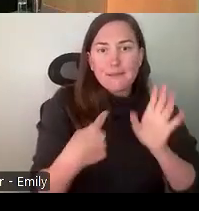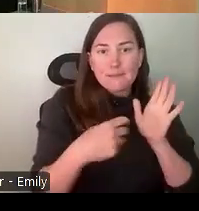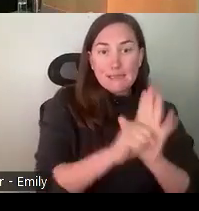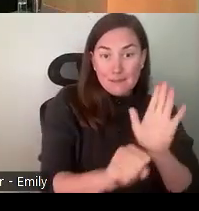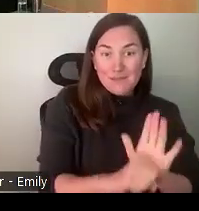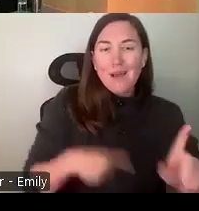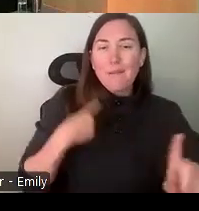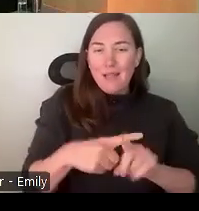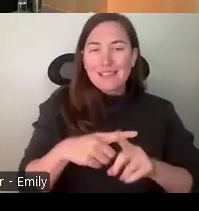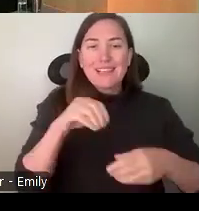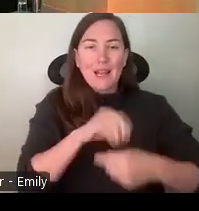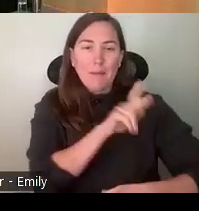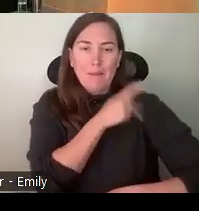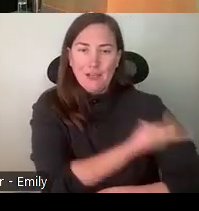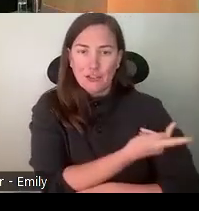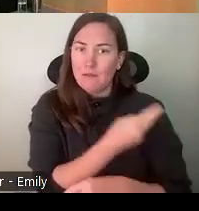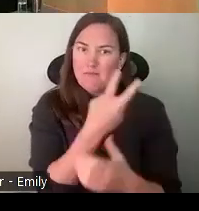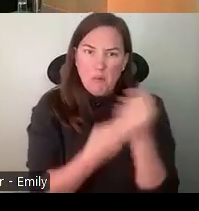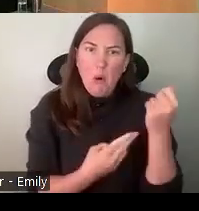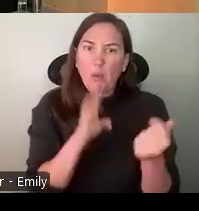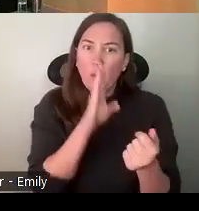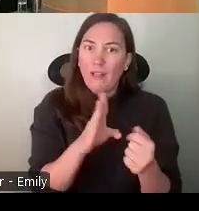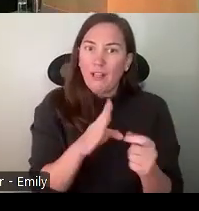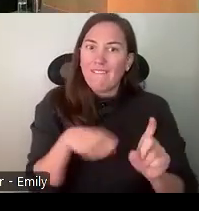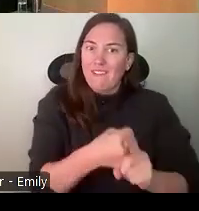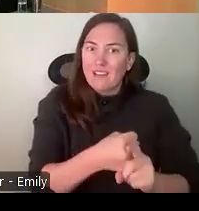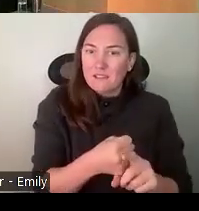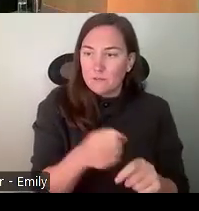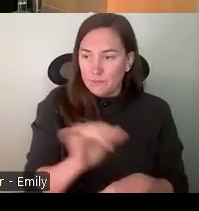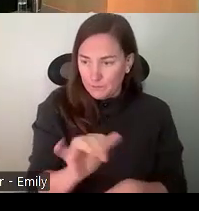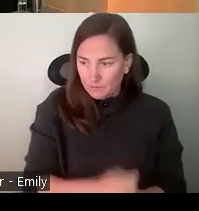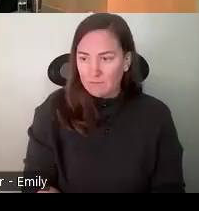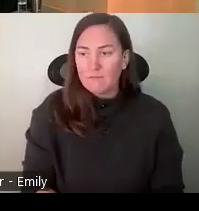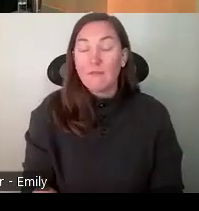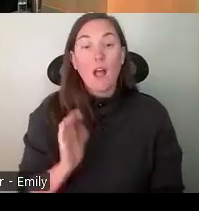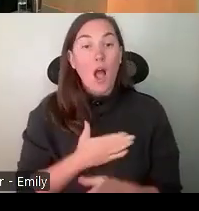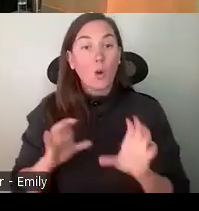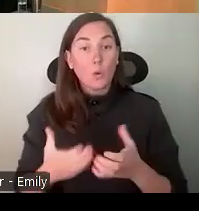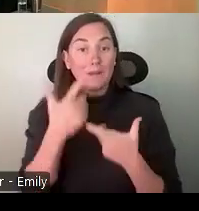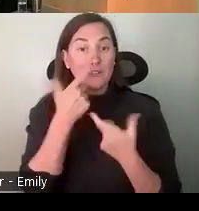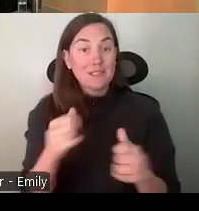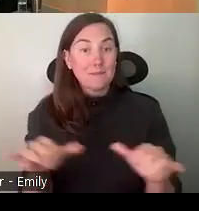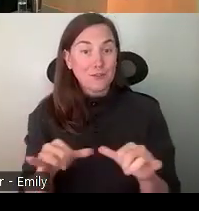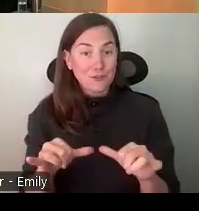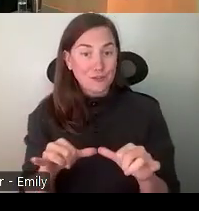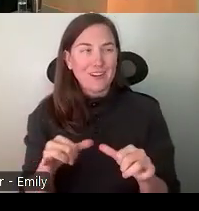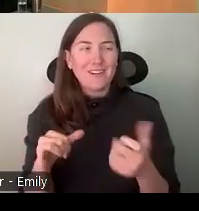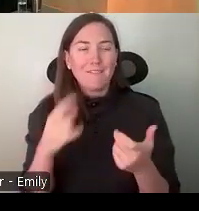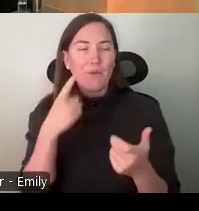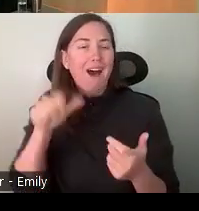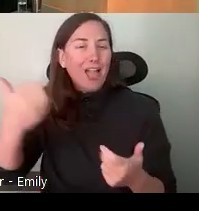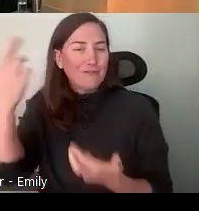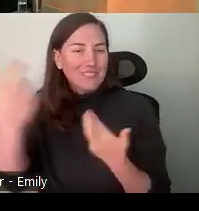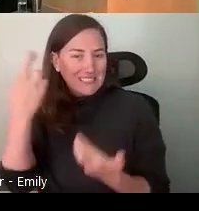with schizophrenia who are quite severely affected. We were interested in this measure for another reason, though. It's